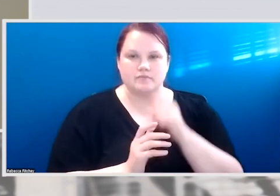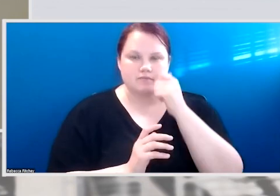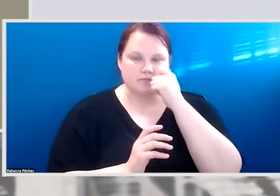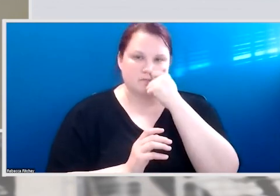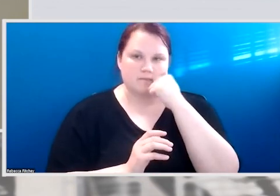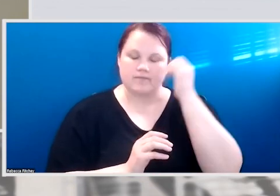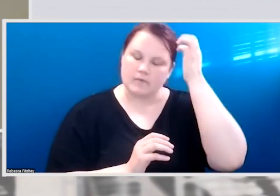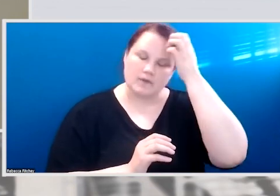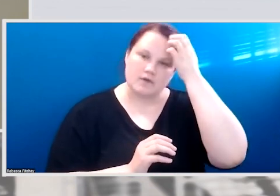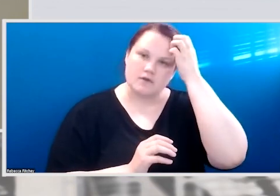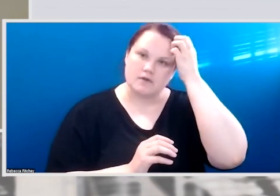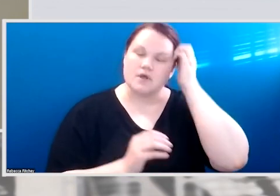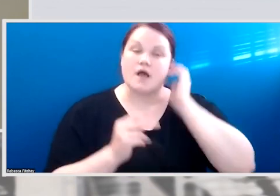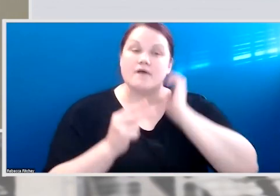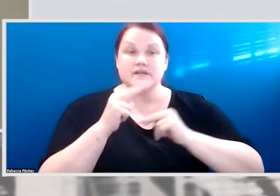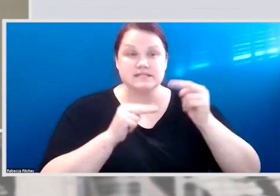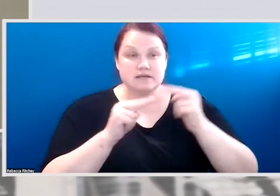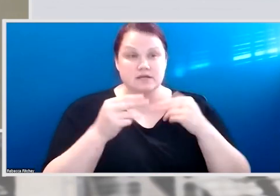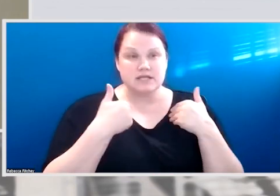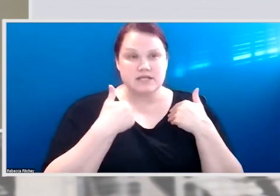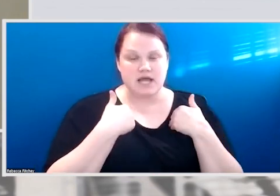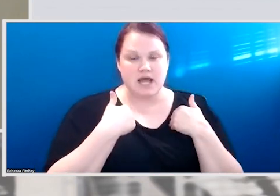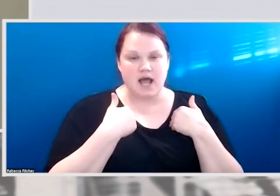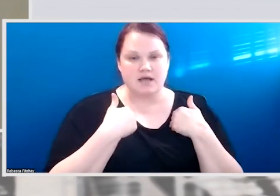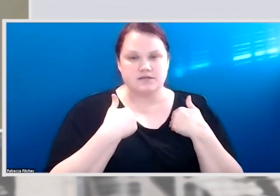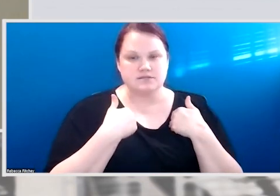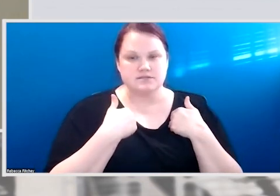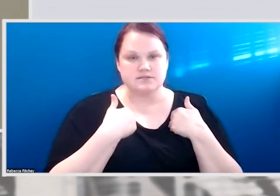a facility that has,